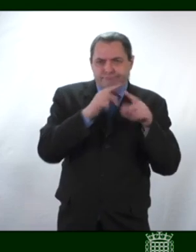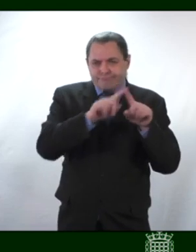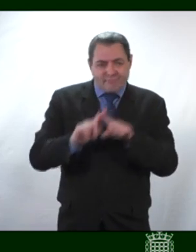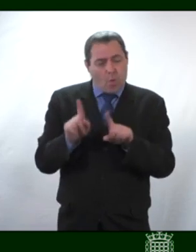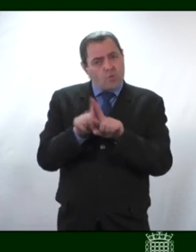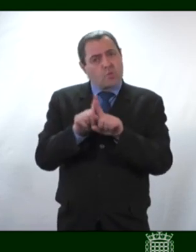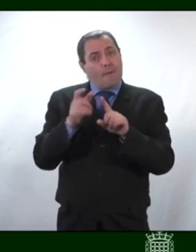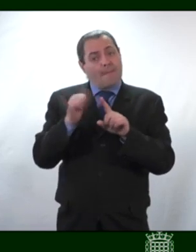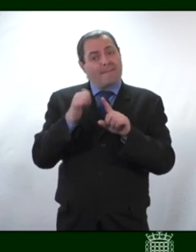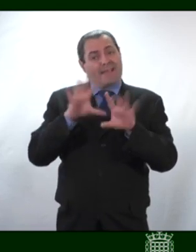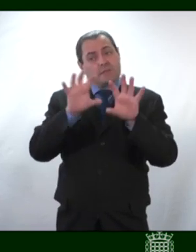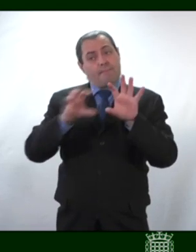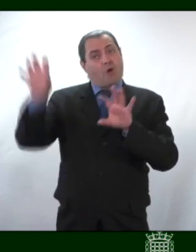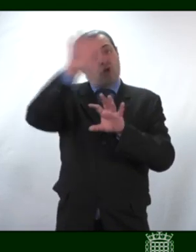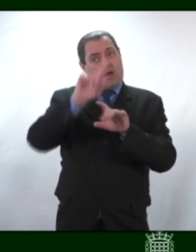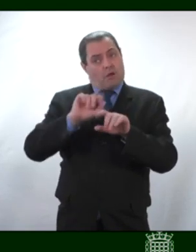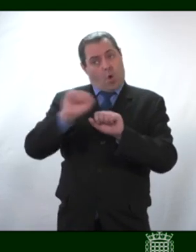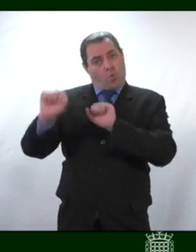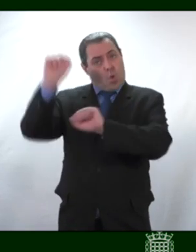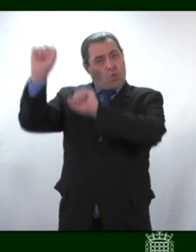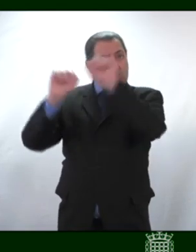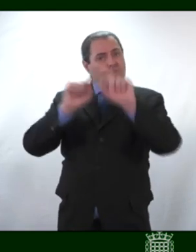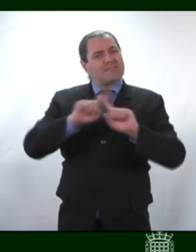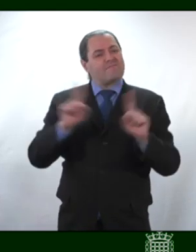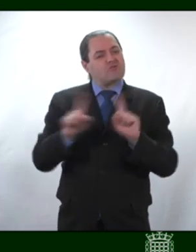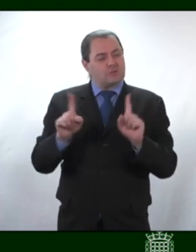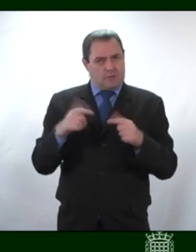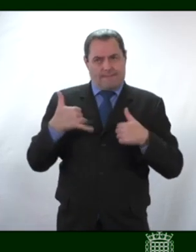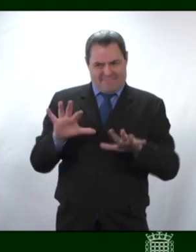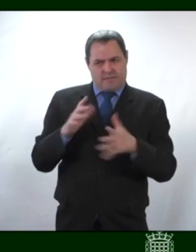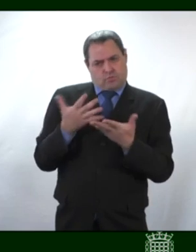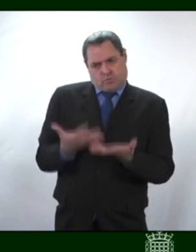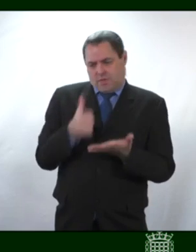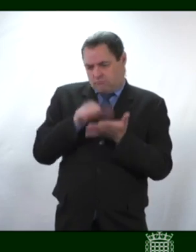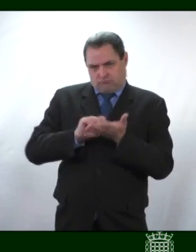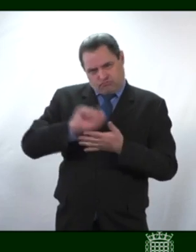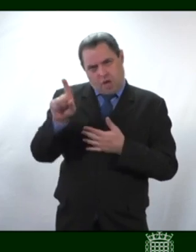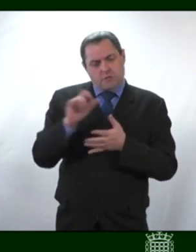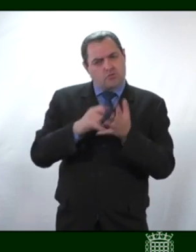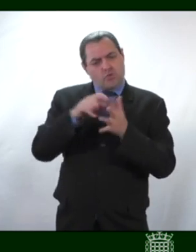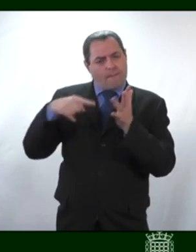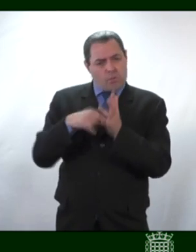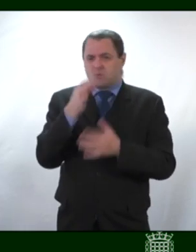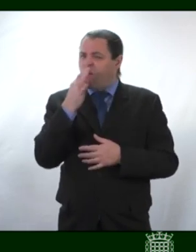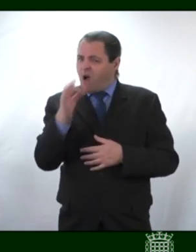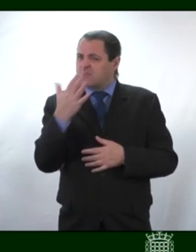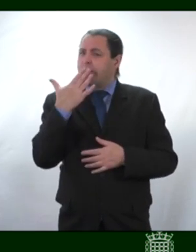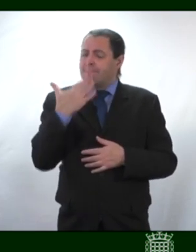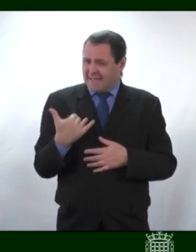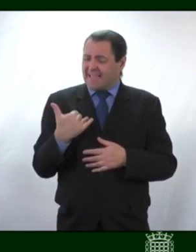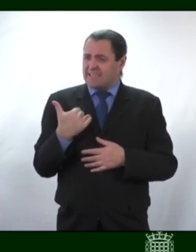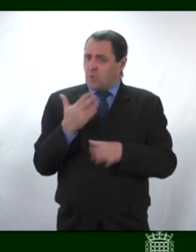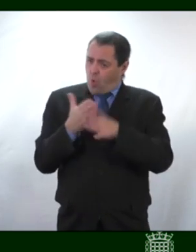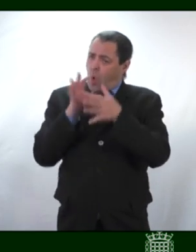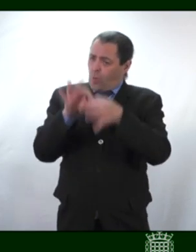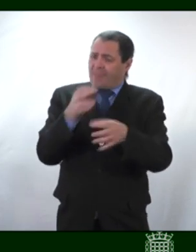that reflects our lower case rate. I've tonight written to the leader of Stockport Council urging her to act on behalf of my Cheadle constituents and work with the